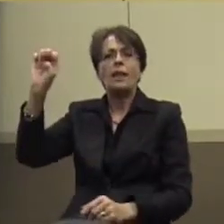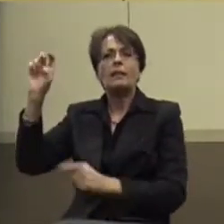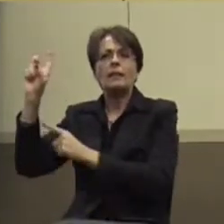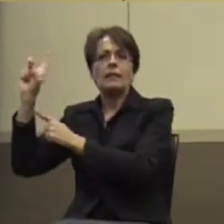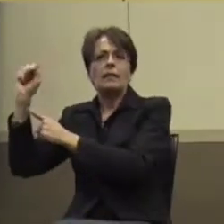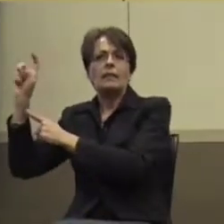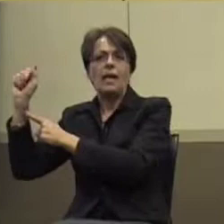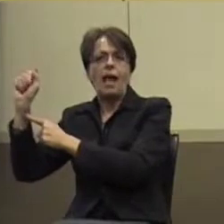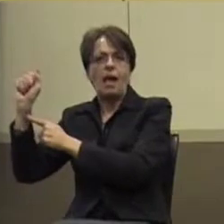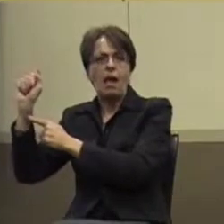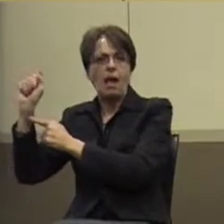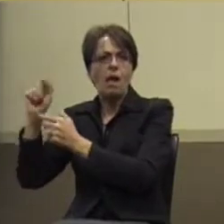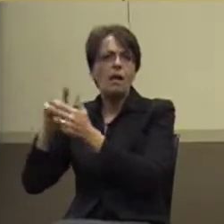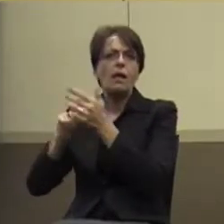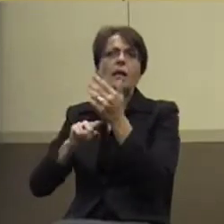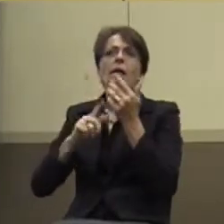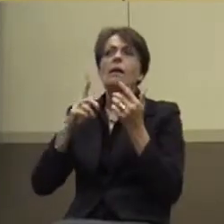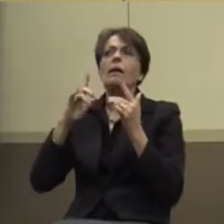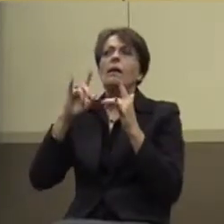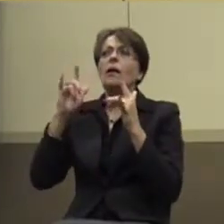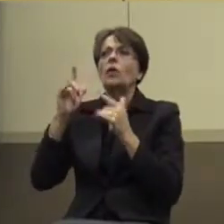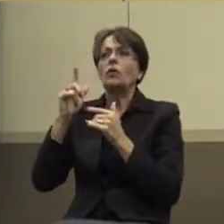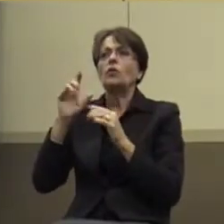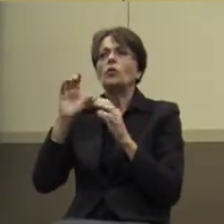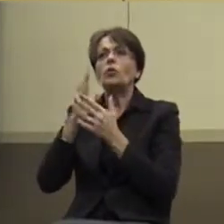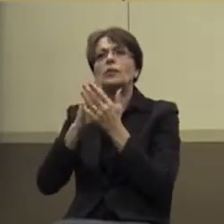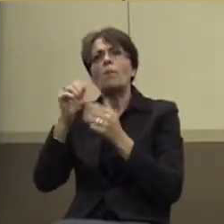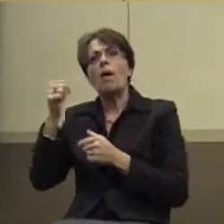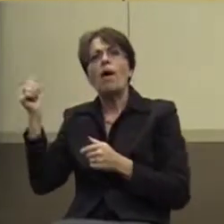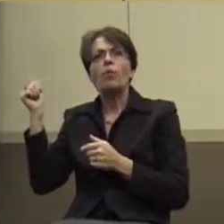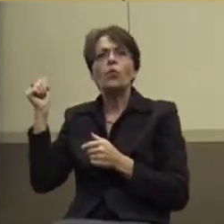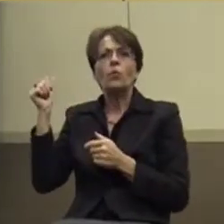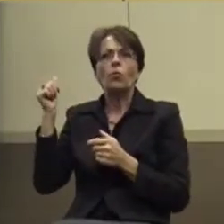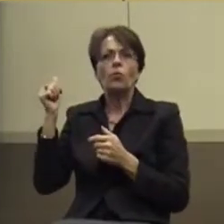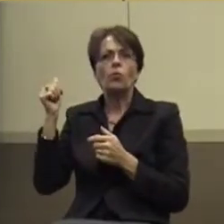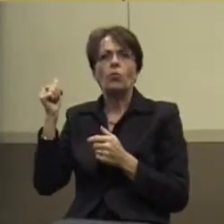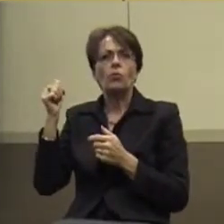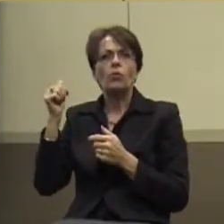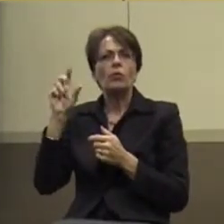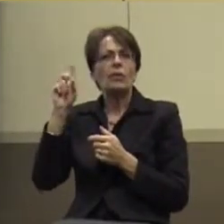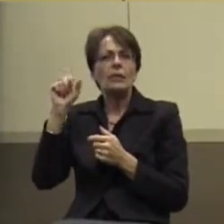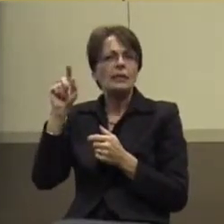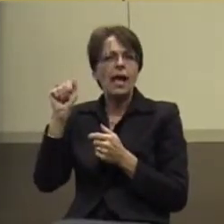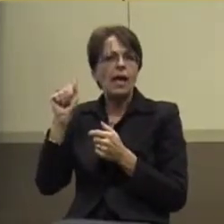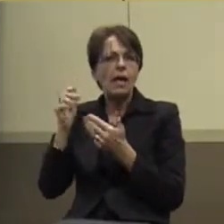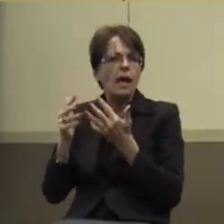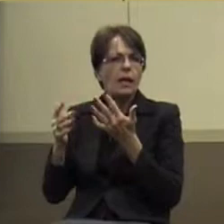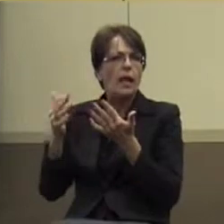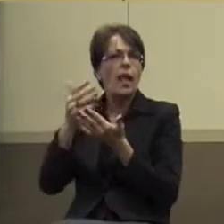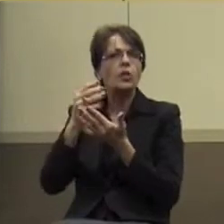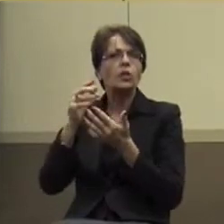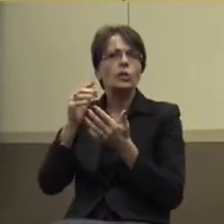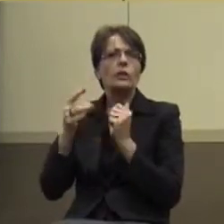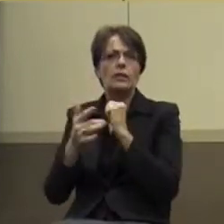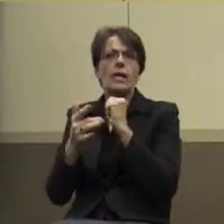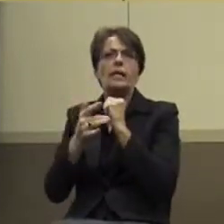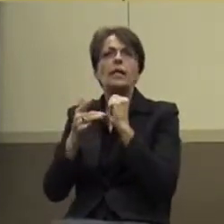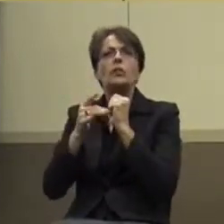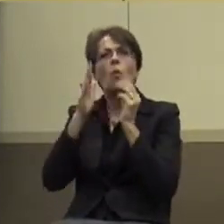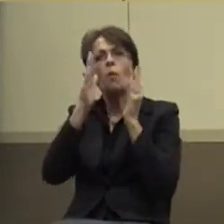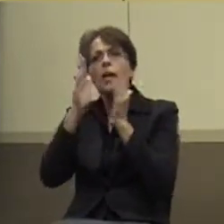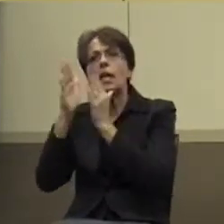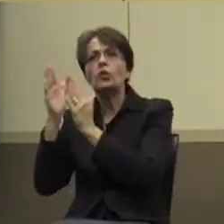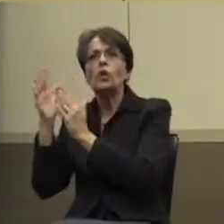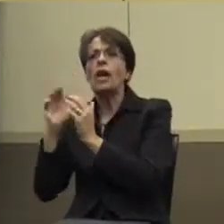that? Did they do some other types of those data collection techniques? So pay attention to those three things. How they may have changed the environment